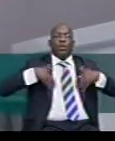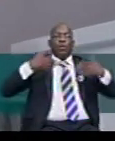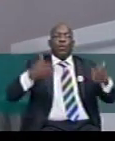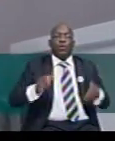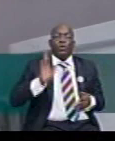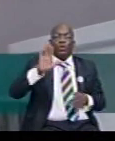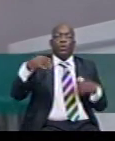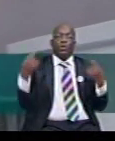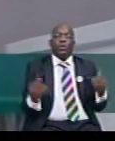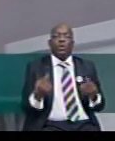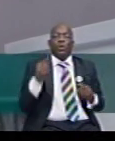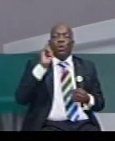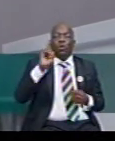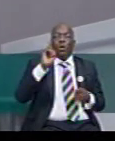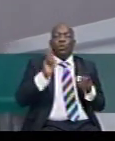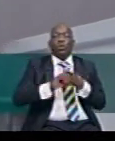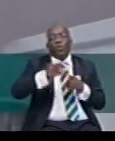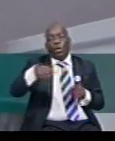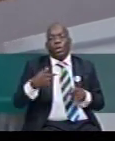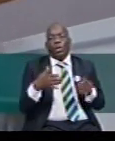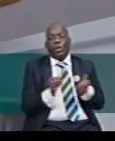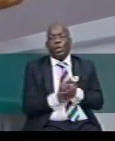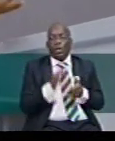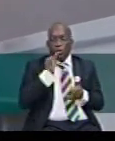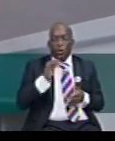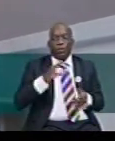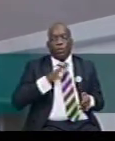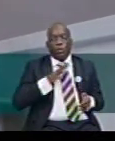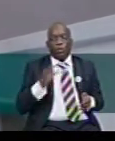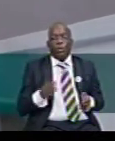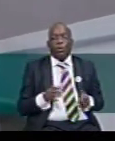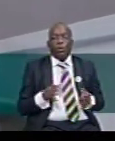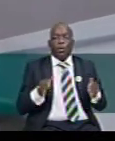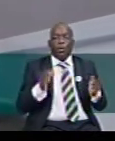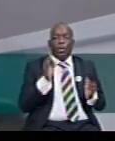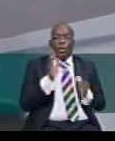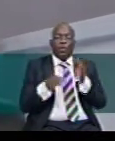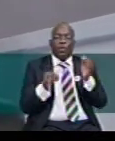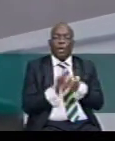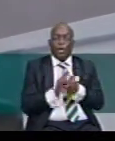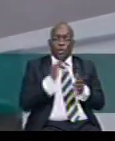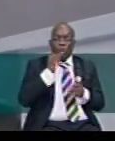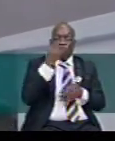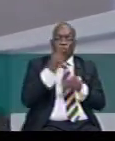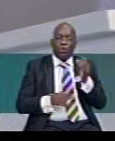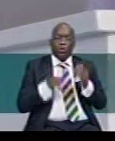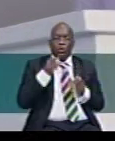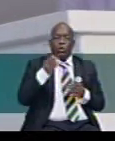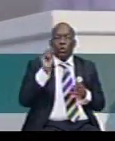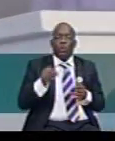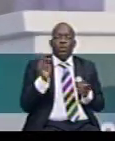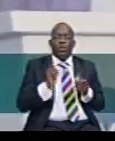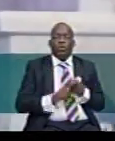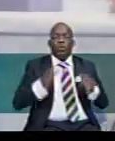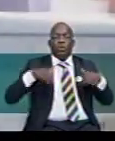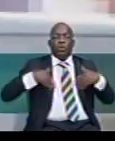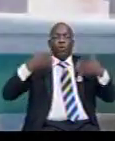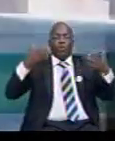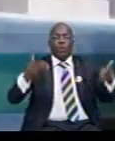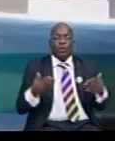another. That's all right. That's appropriate if that's what you need to confess. But, you